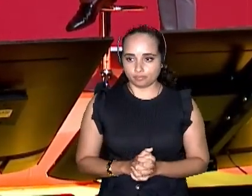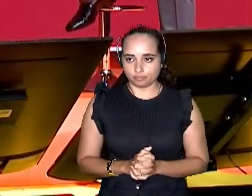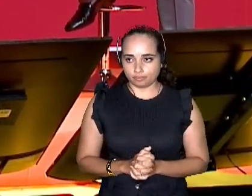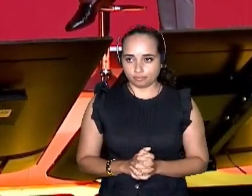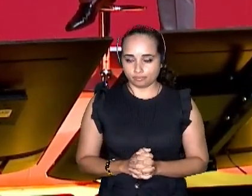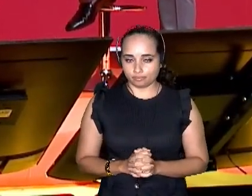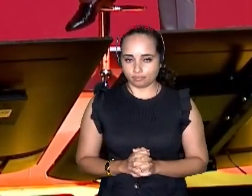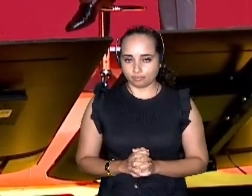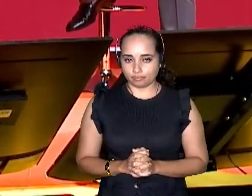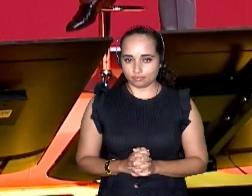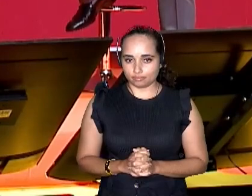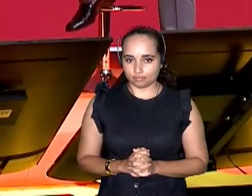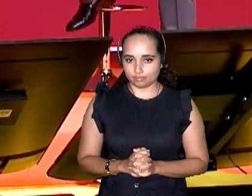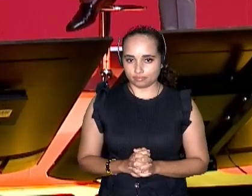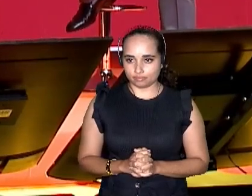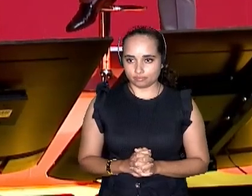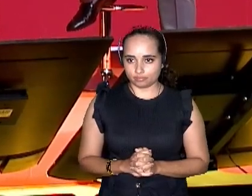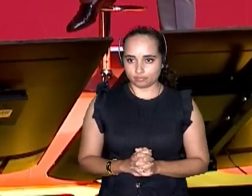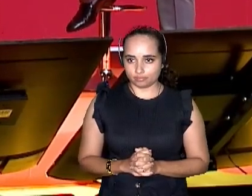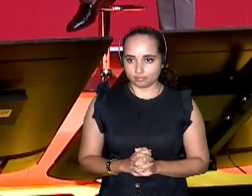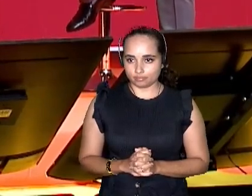Ivan,